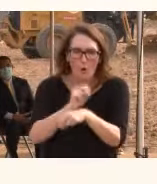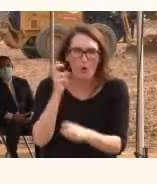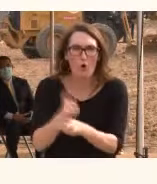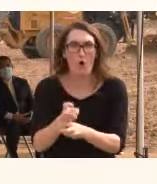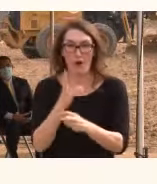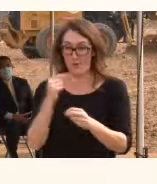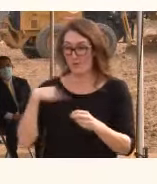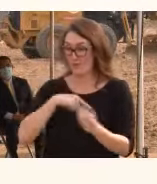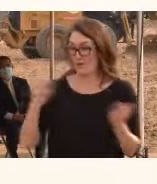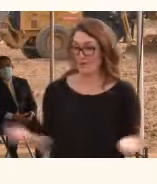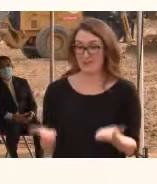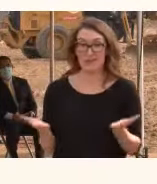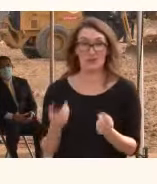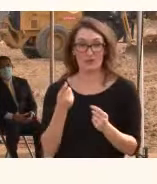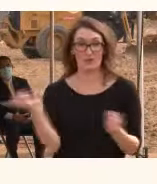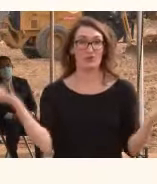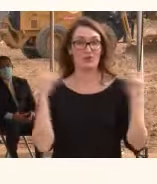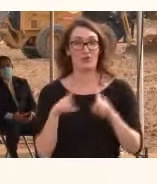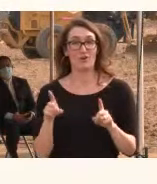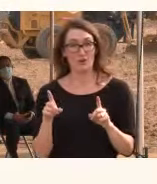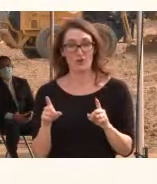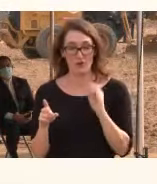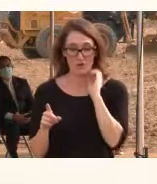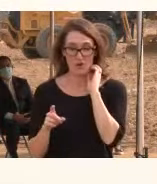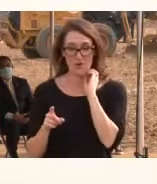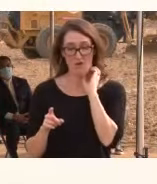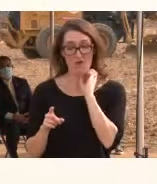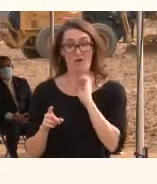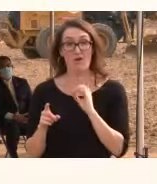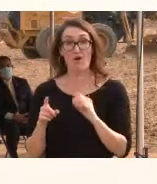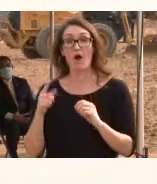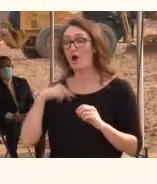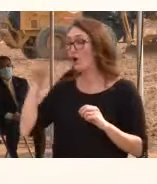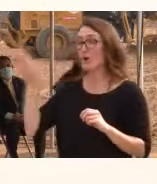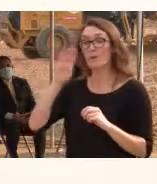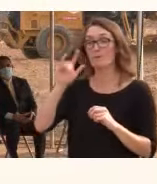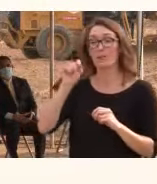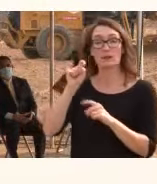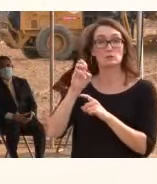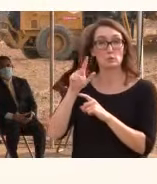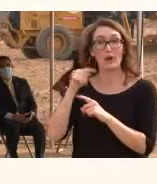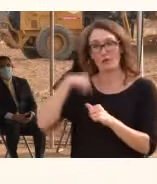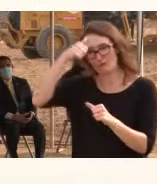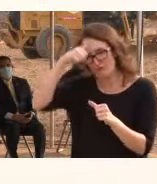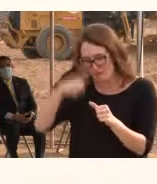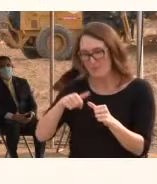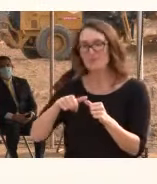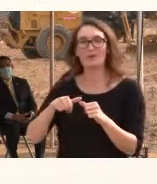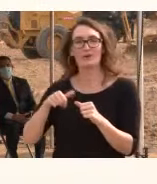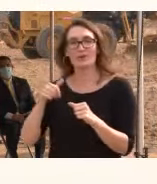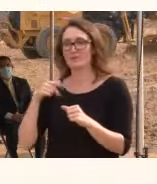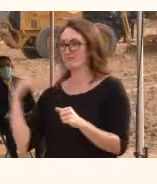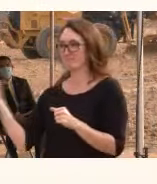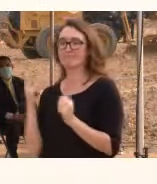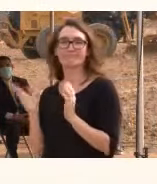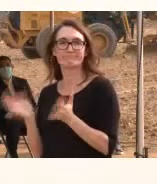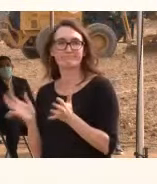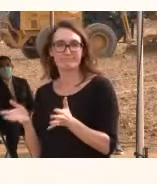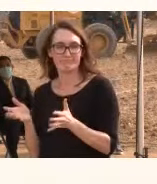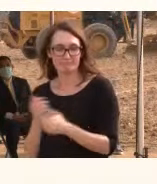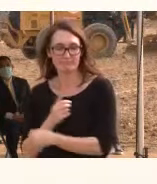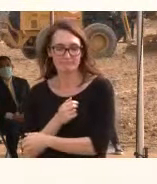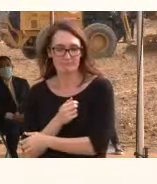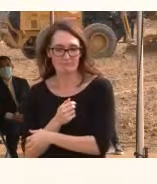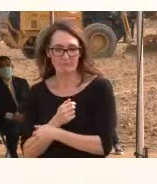all celebrating the greatness. I'm looking at Bill Stewart, and I can remember conversations that we've